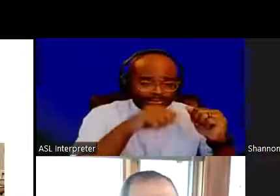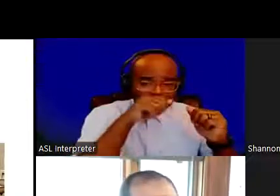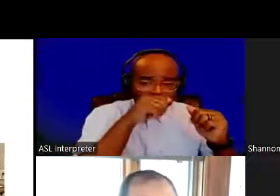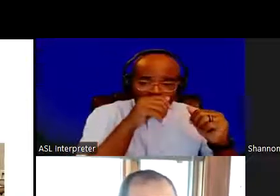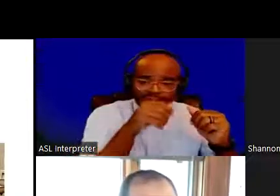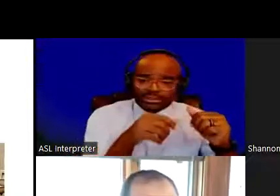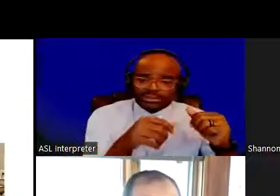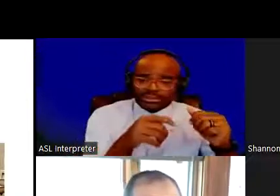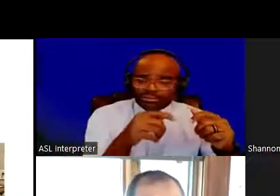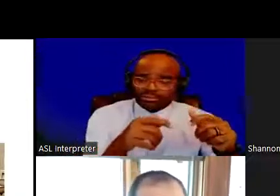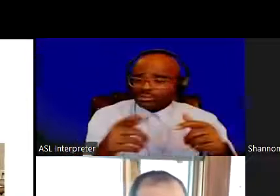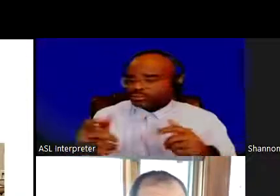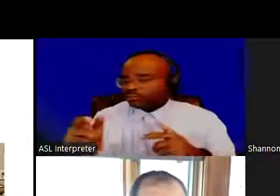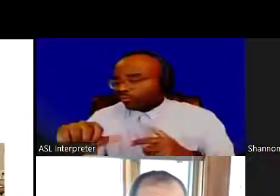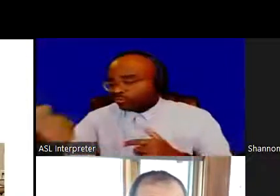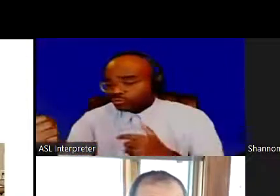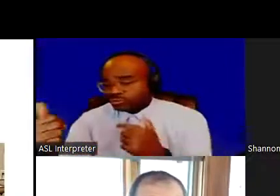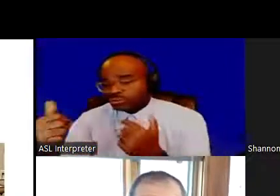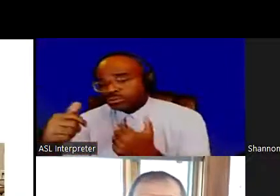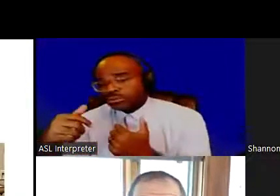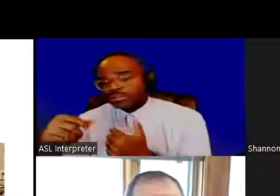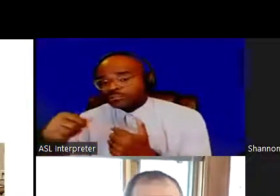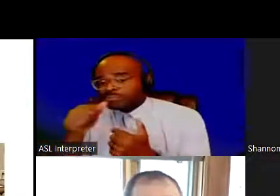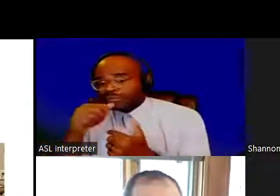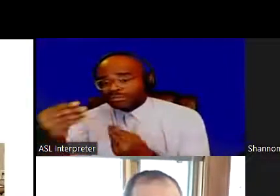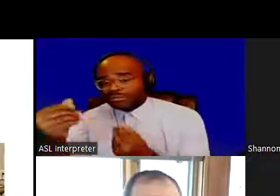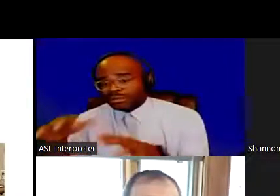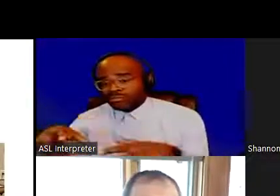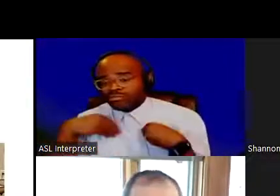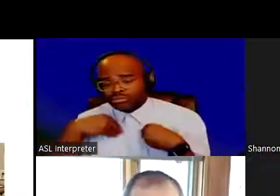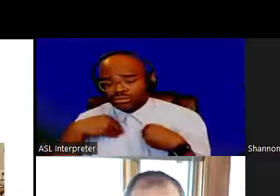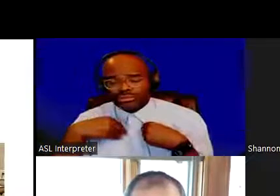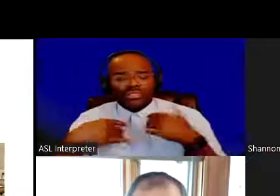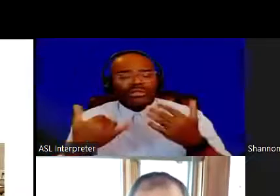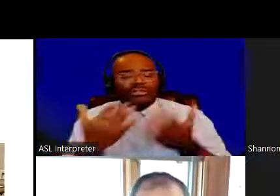and also represented a huge variety of focal species